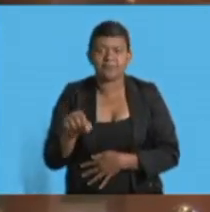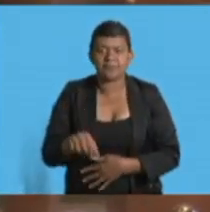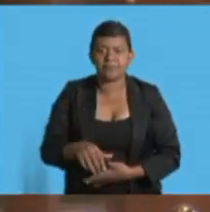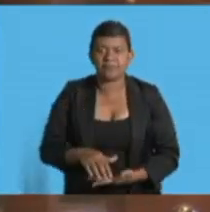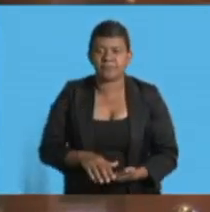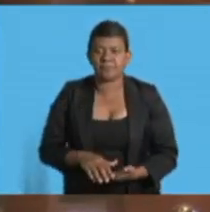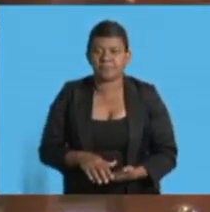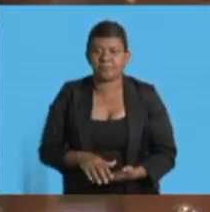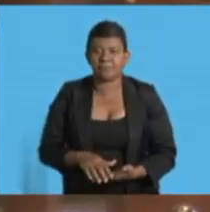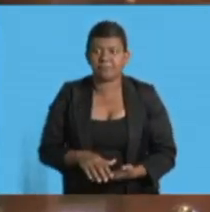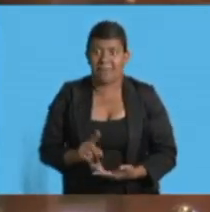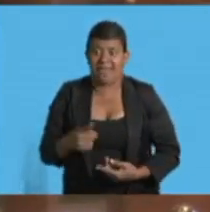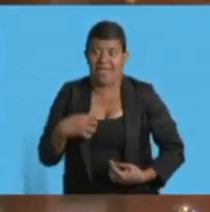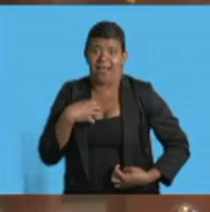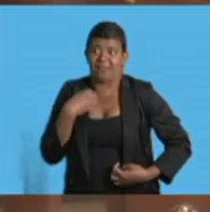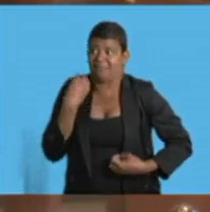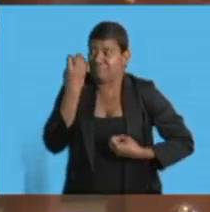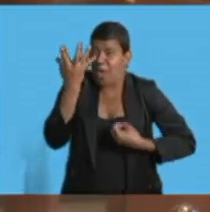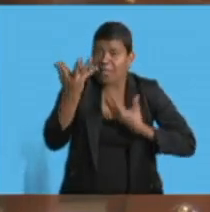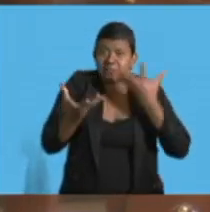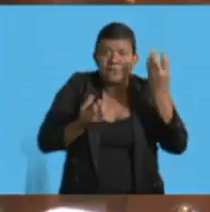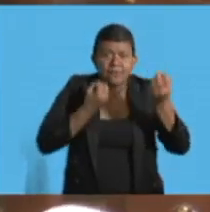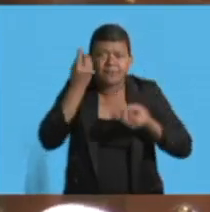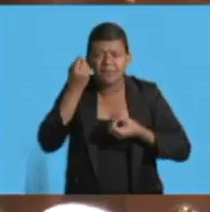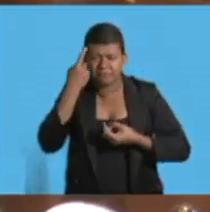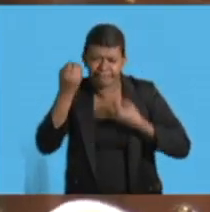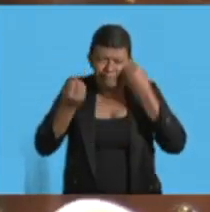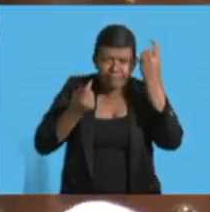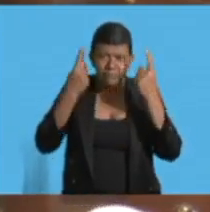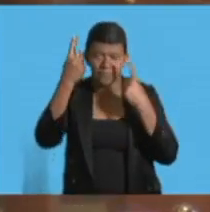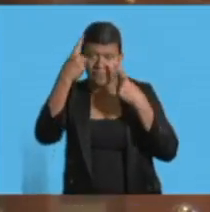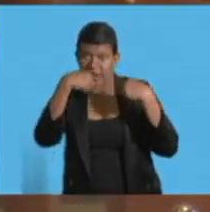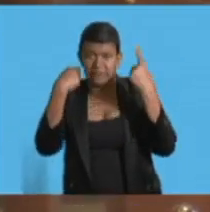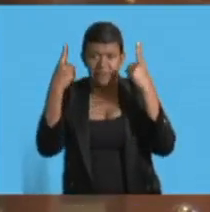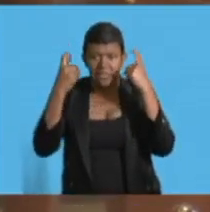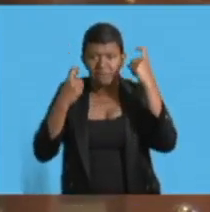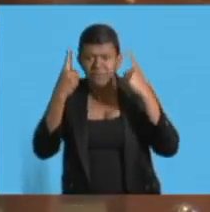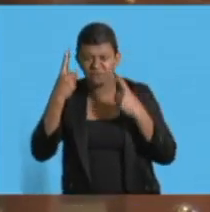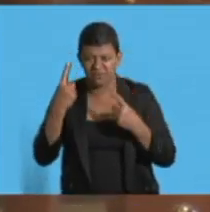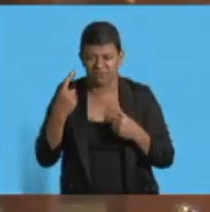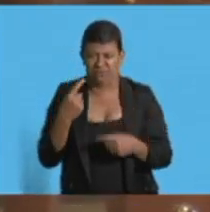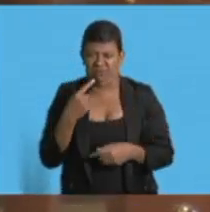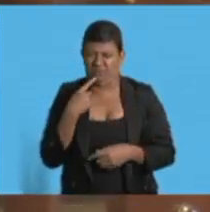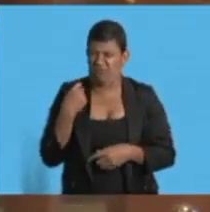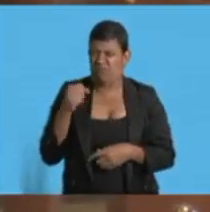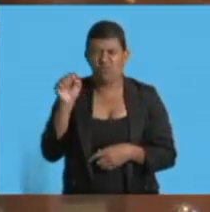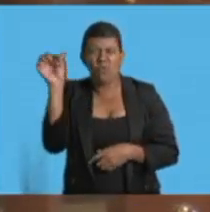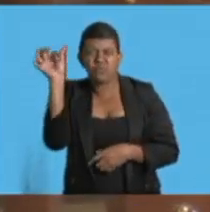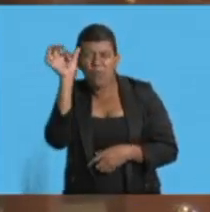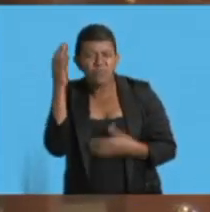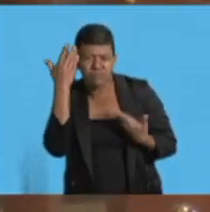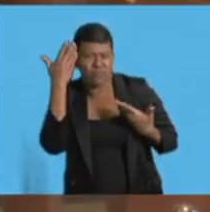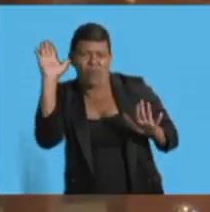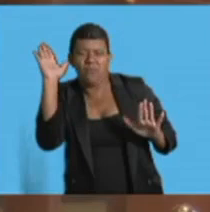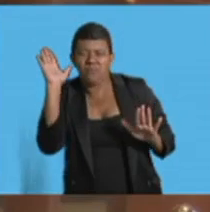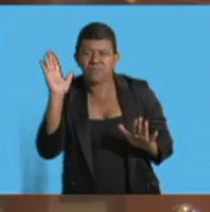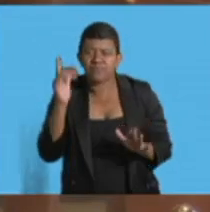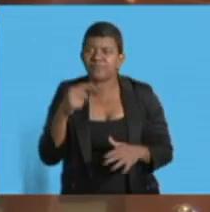expressed on no and I don't know. You don't have to be a speech therapy to make this